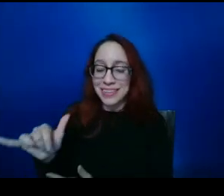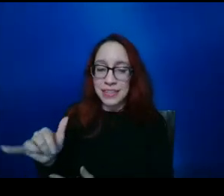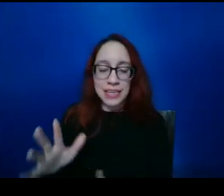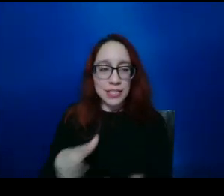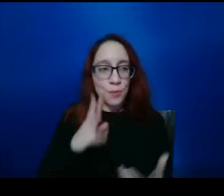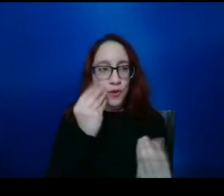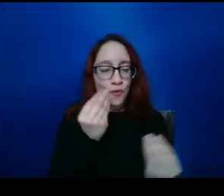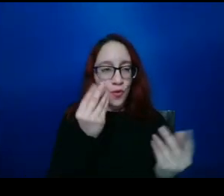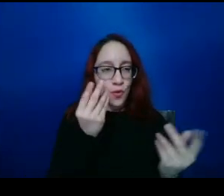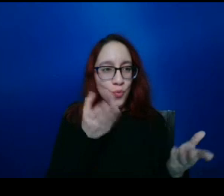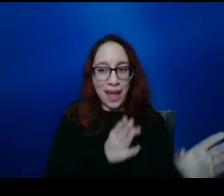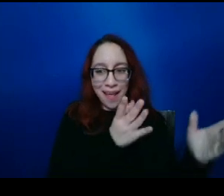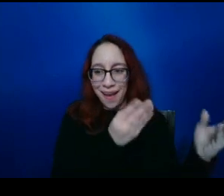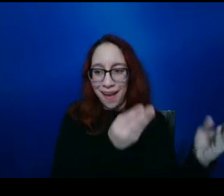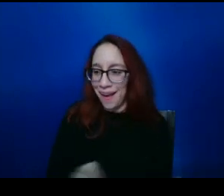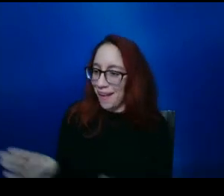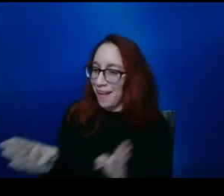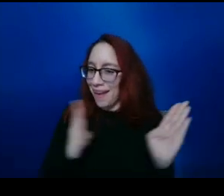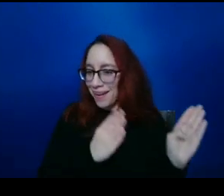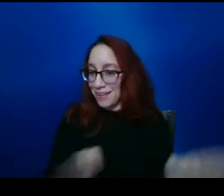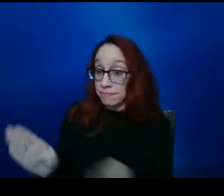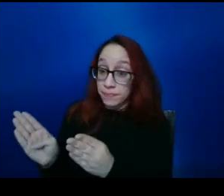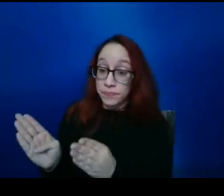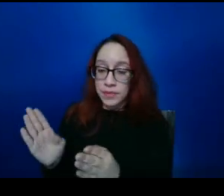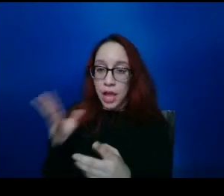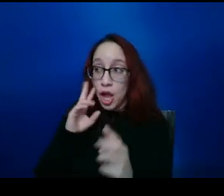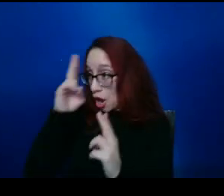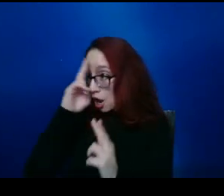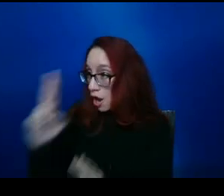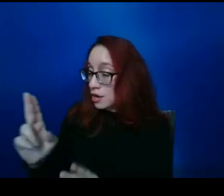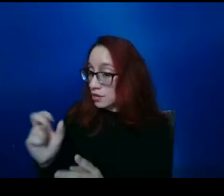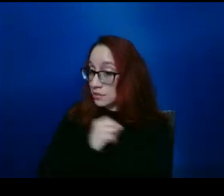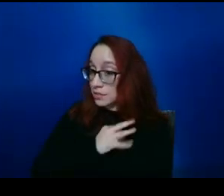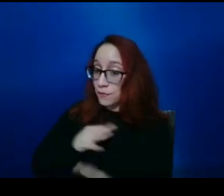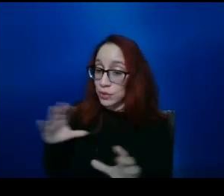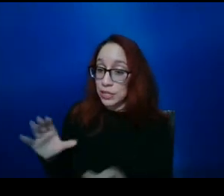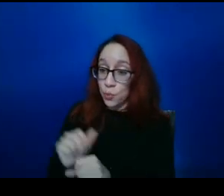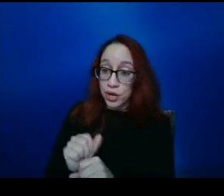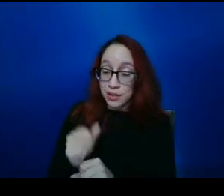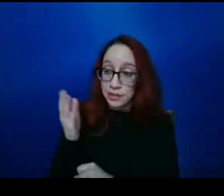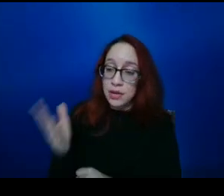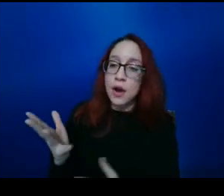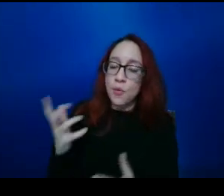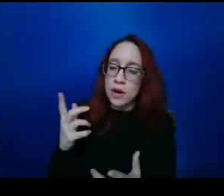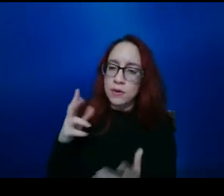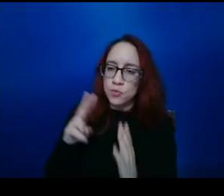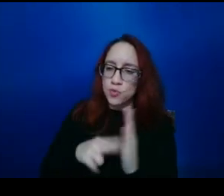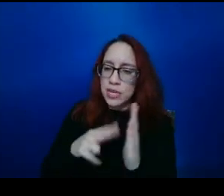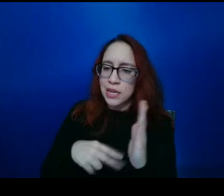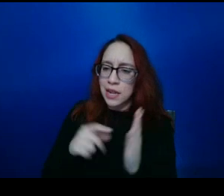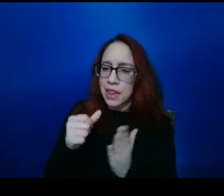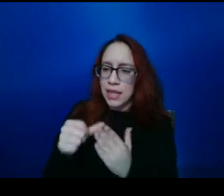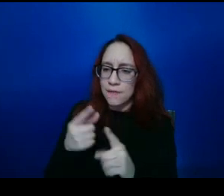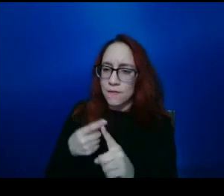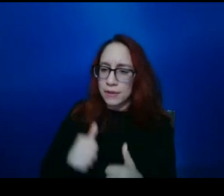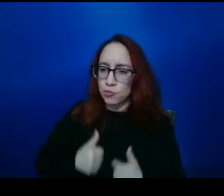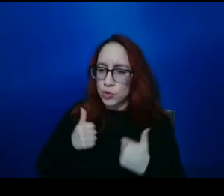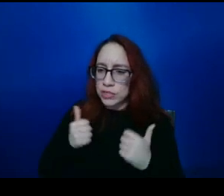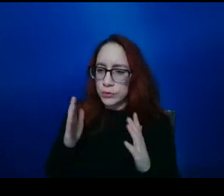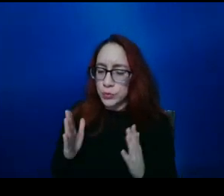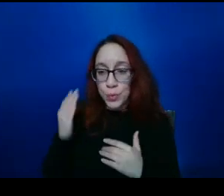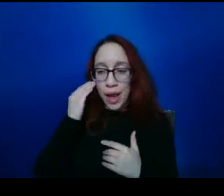segue, because in addition to honoring staff for the work they did there, I do want to read this letter from a resident. And as